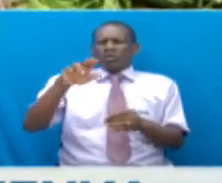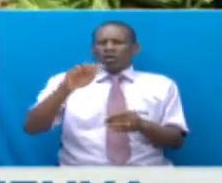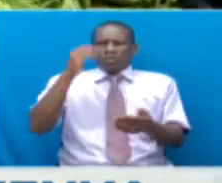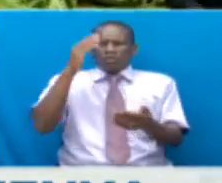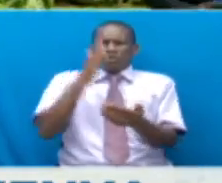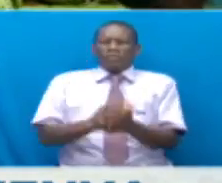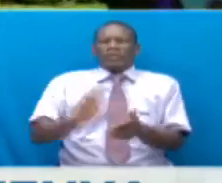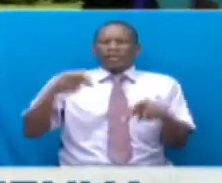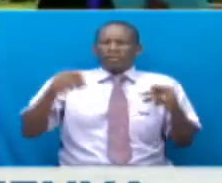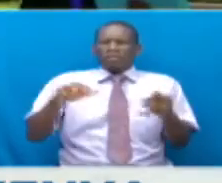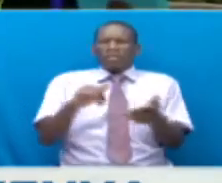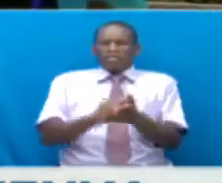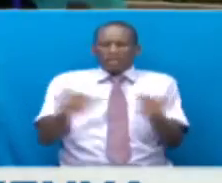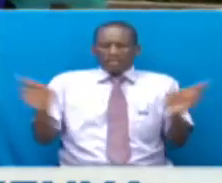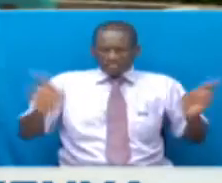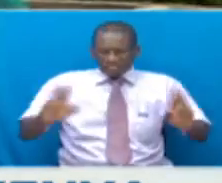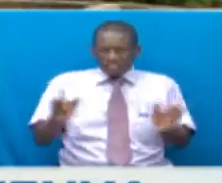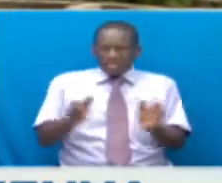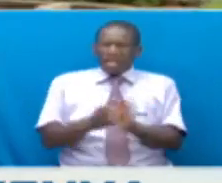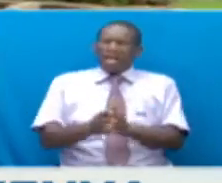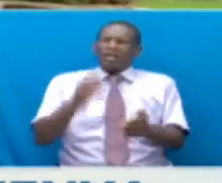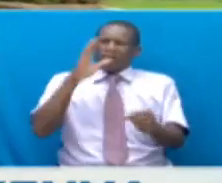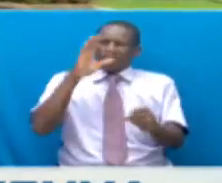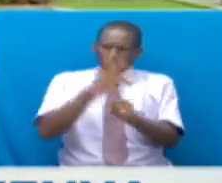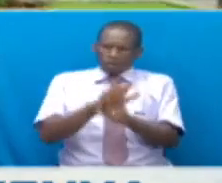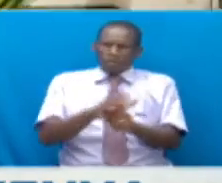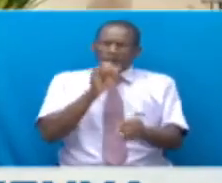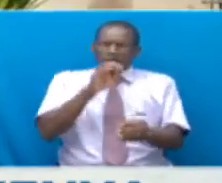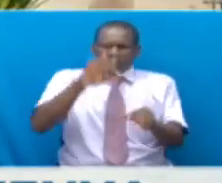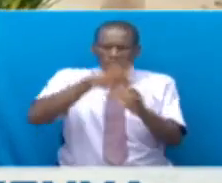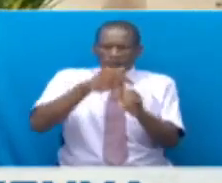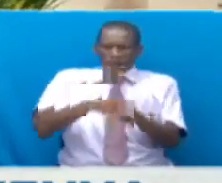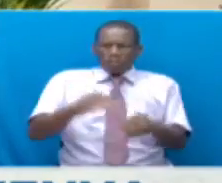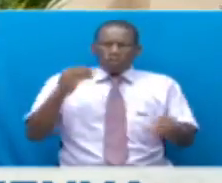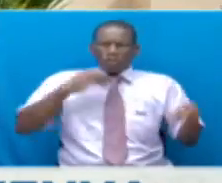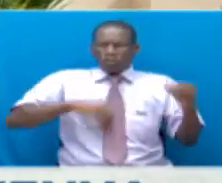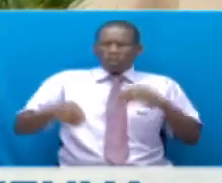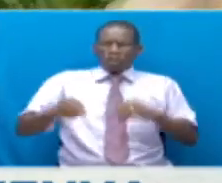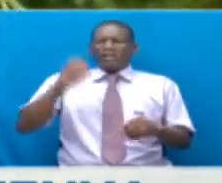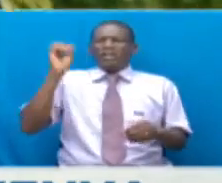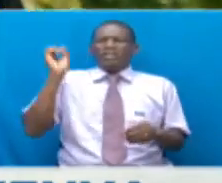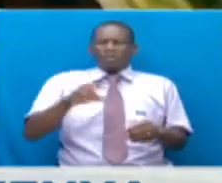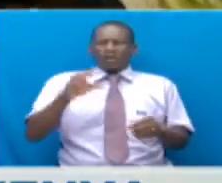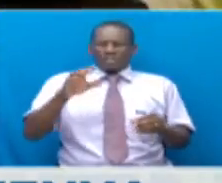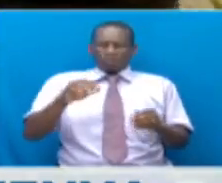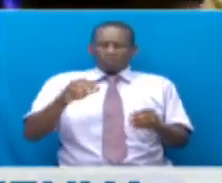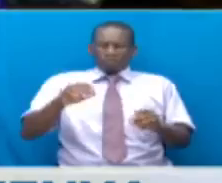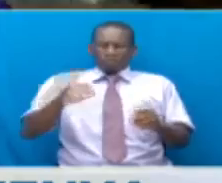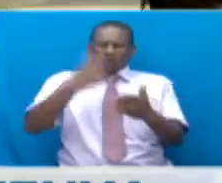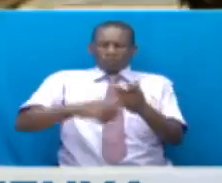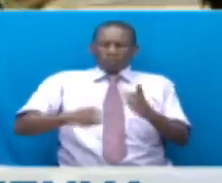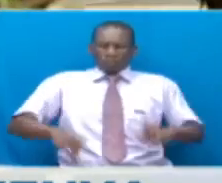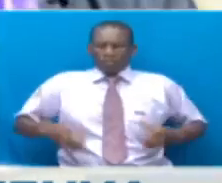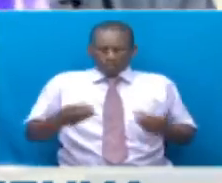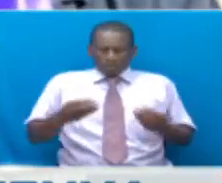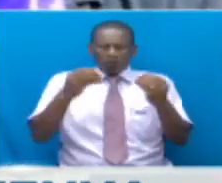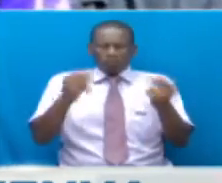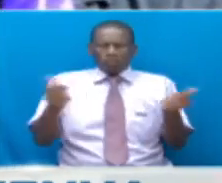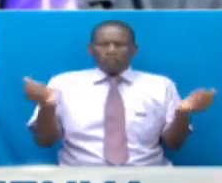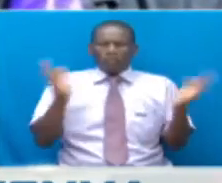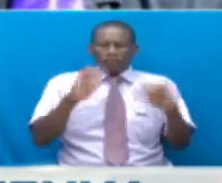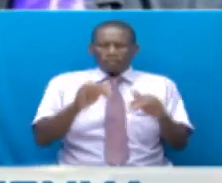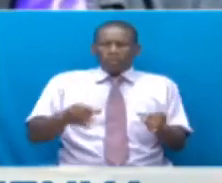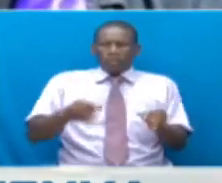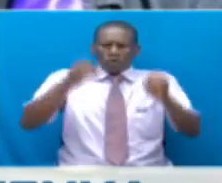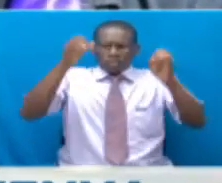up to the task, promising that if elected, corruption and the high cost of living will be among the top issues to be addressed. We are the